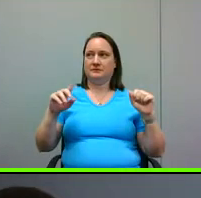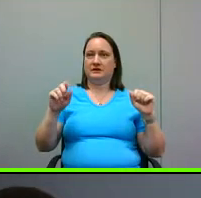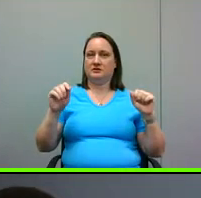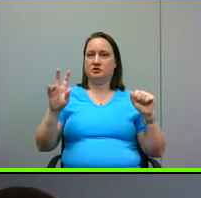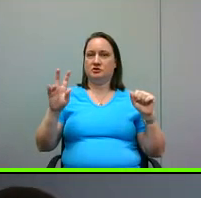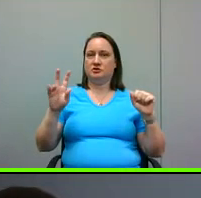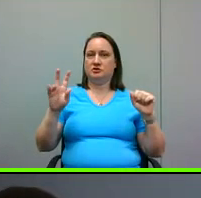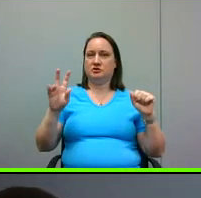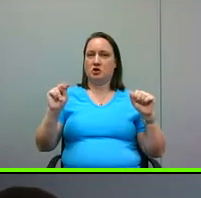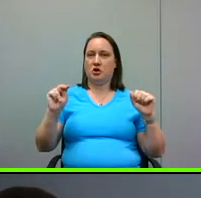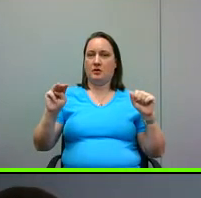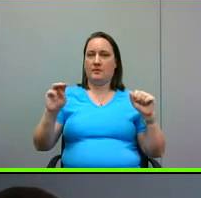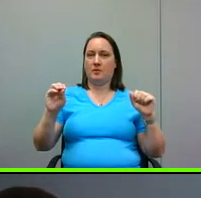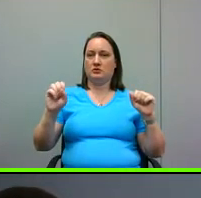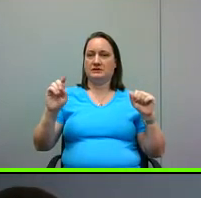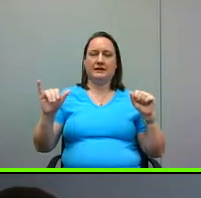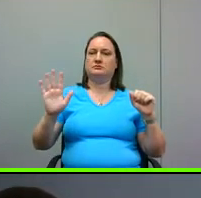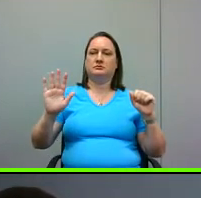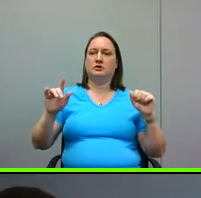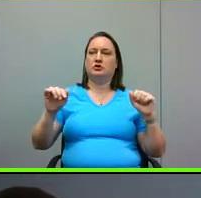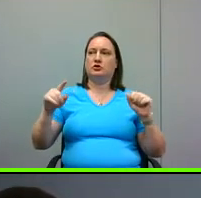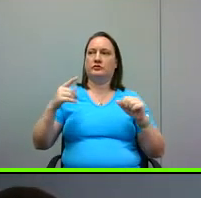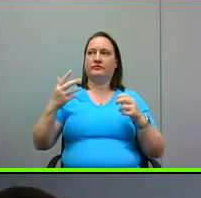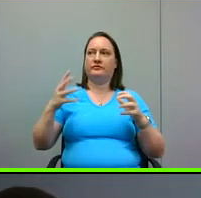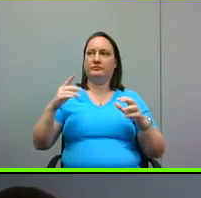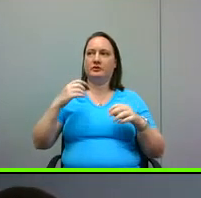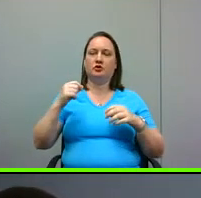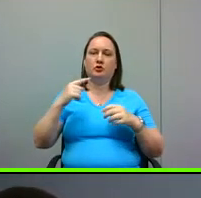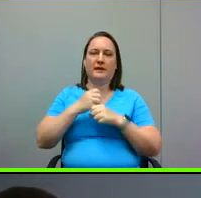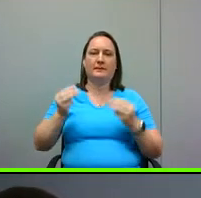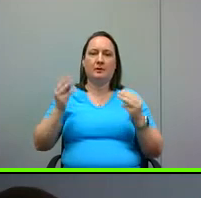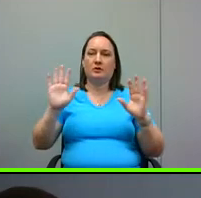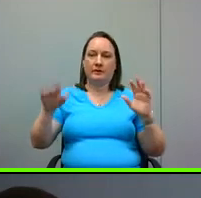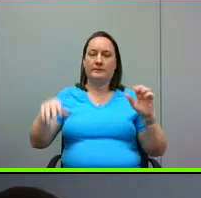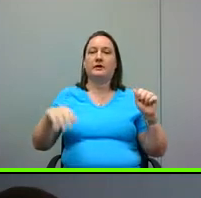Dawn Mosley. Okay, never, you've made. Okay. Got it.